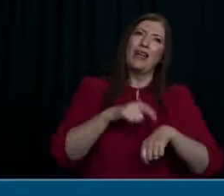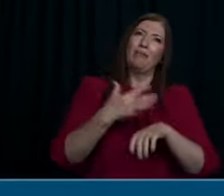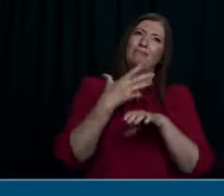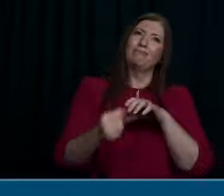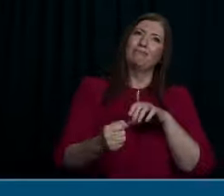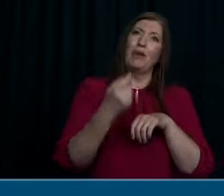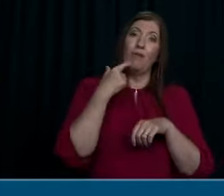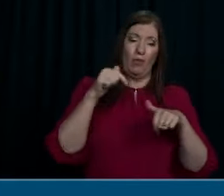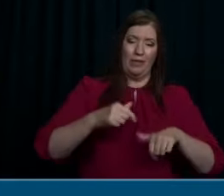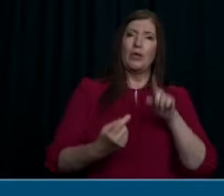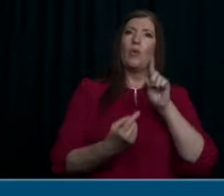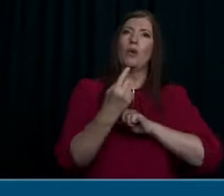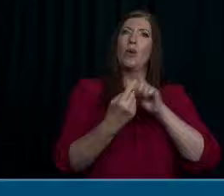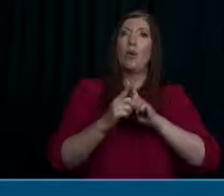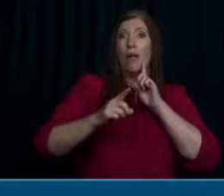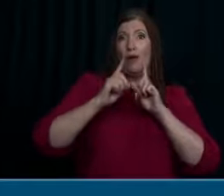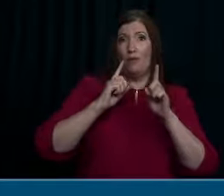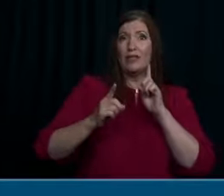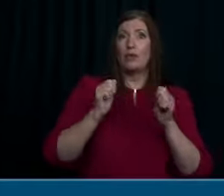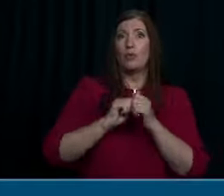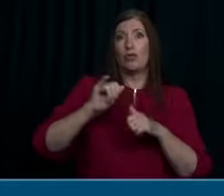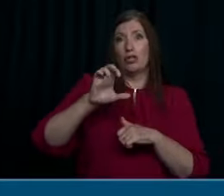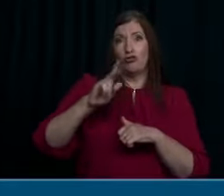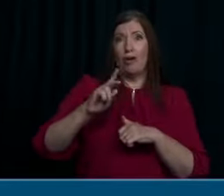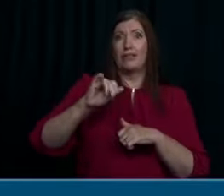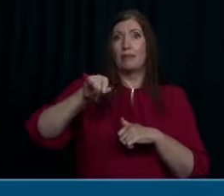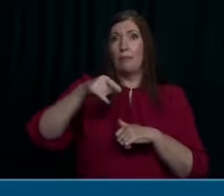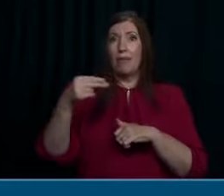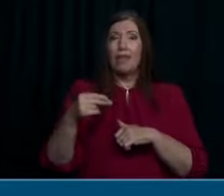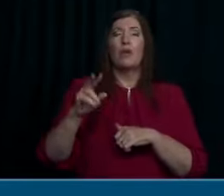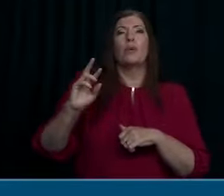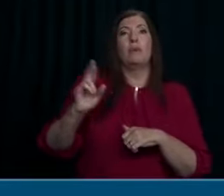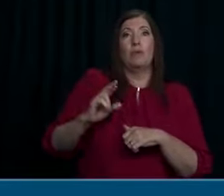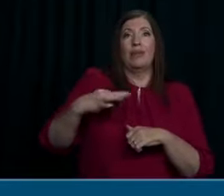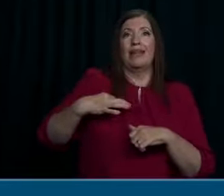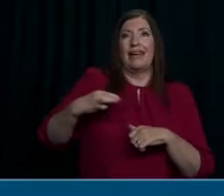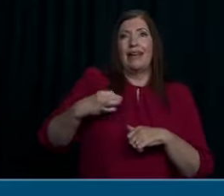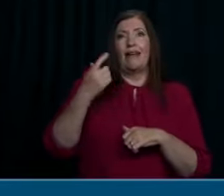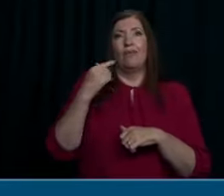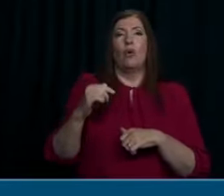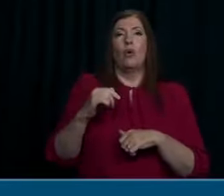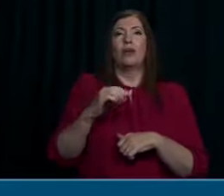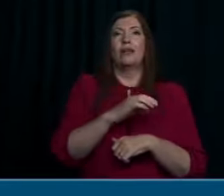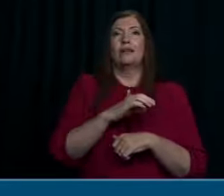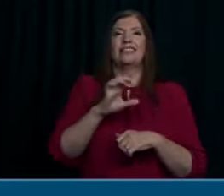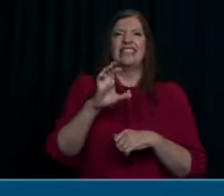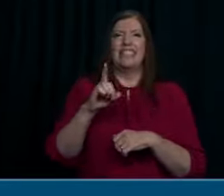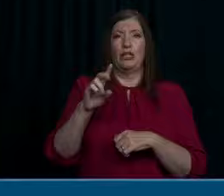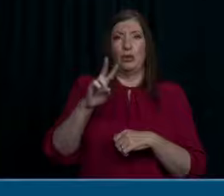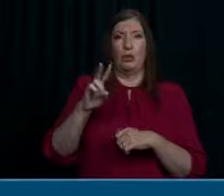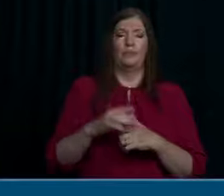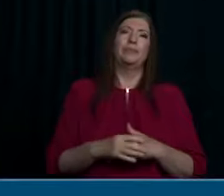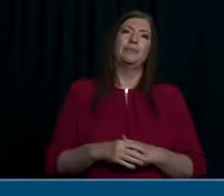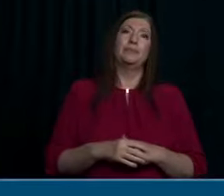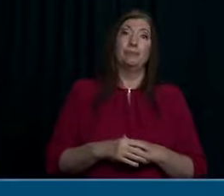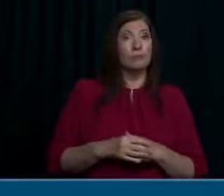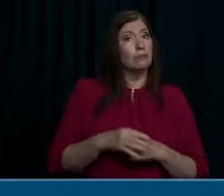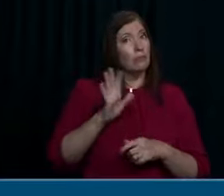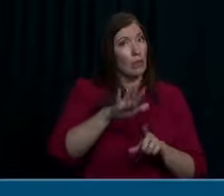have for our one-on-one conversation with Jack Smith, Republican candidate for Congressional District 2.